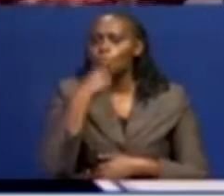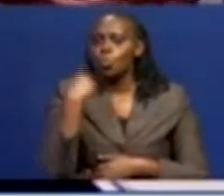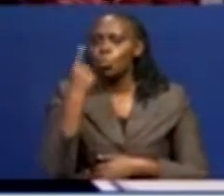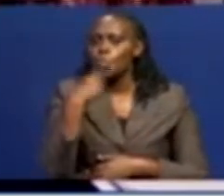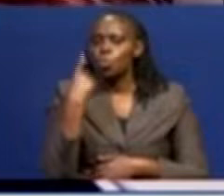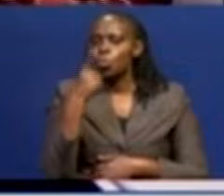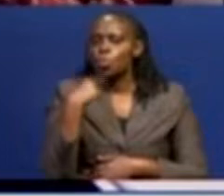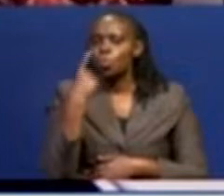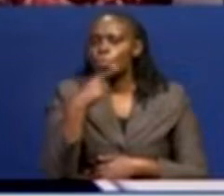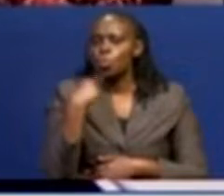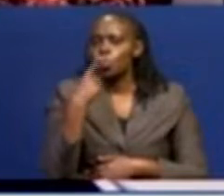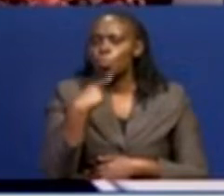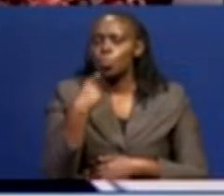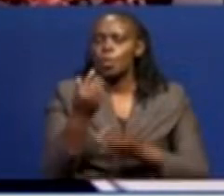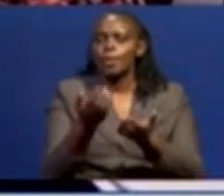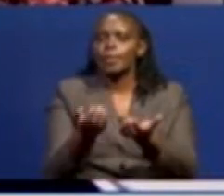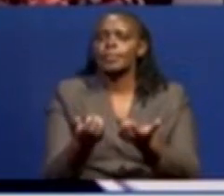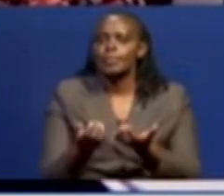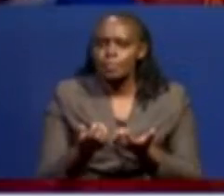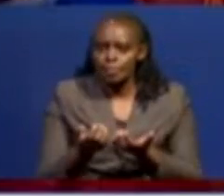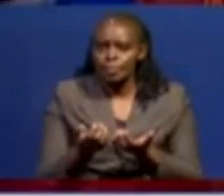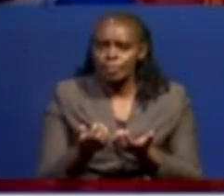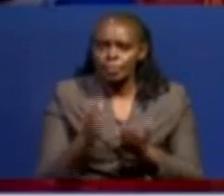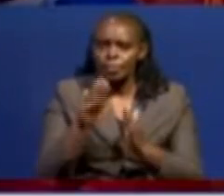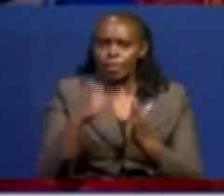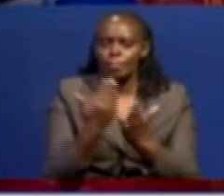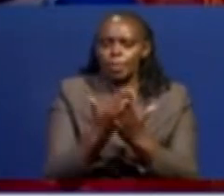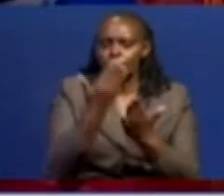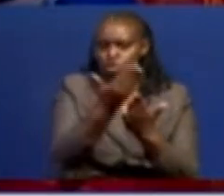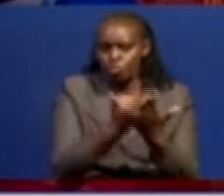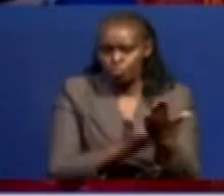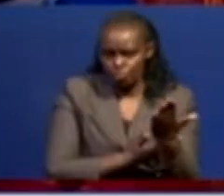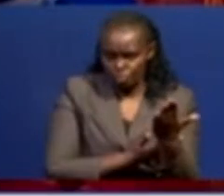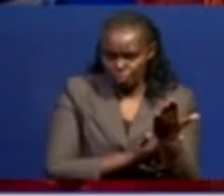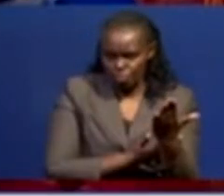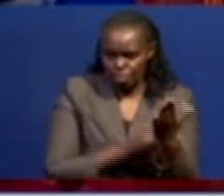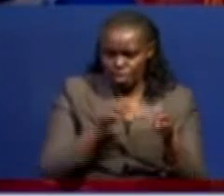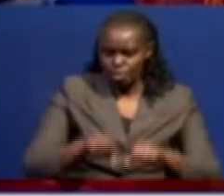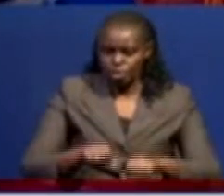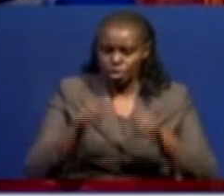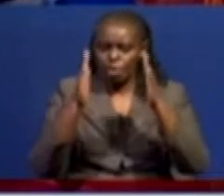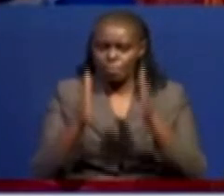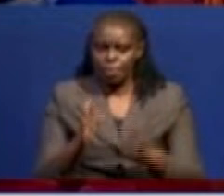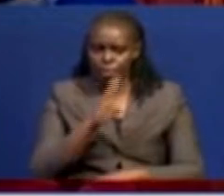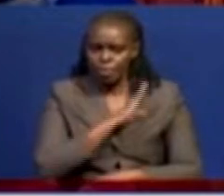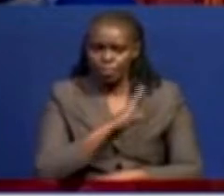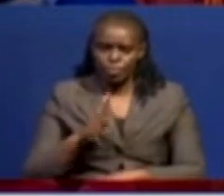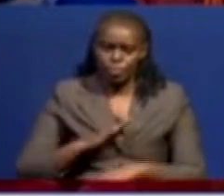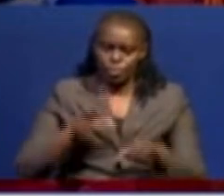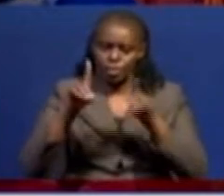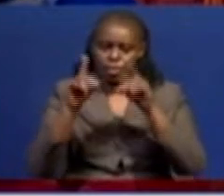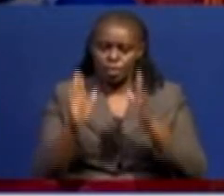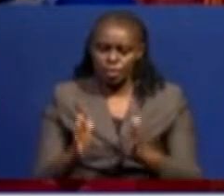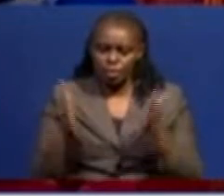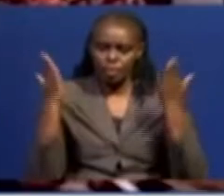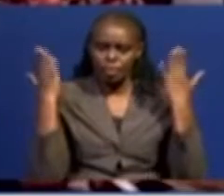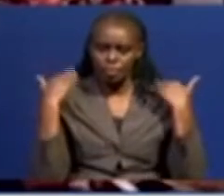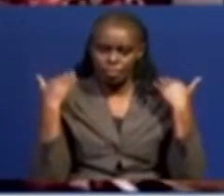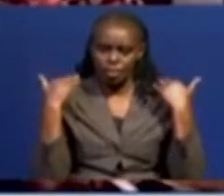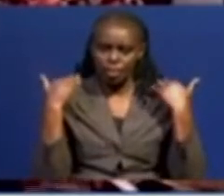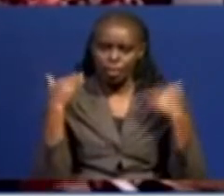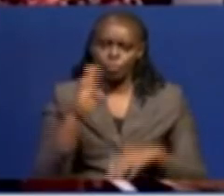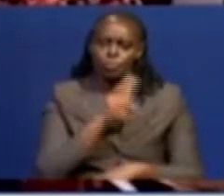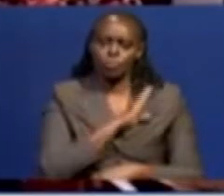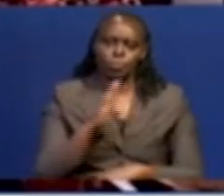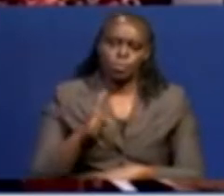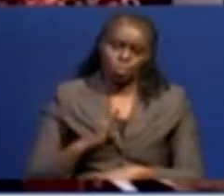Yes. Who was to be the recipient of the application forms? The chairman, board of directors,